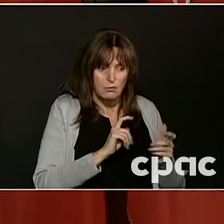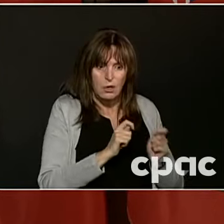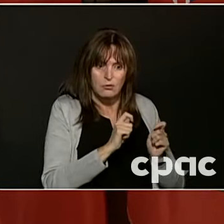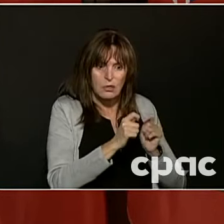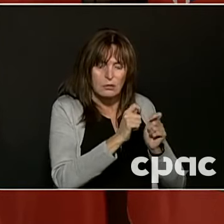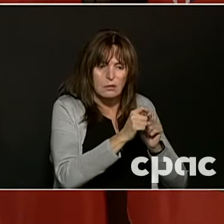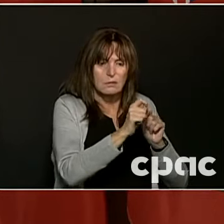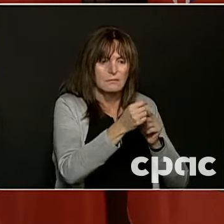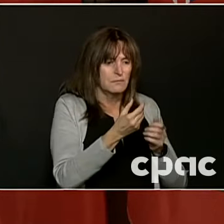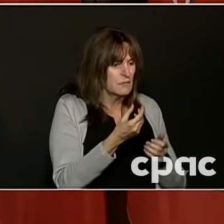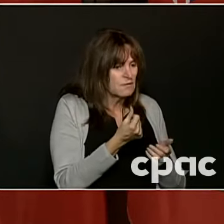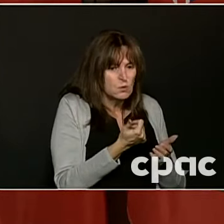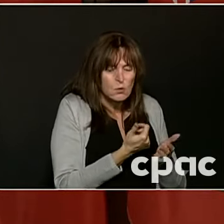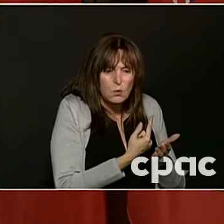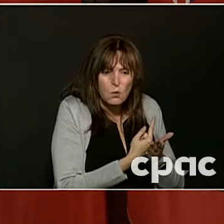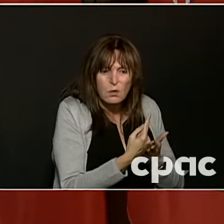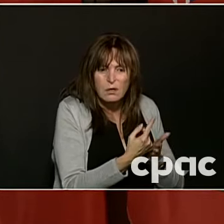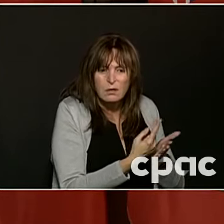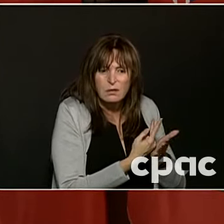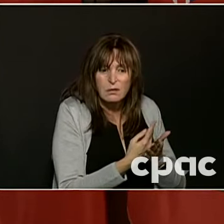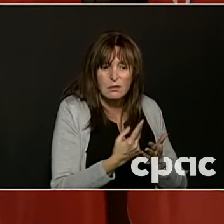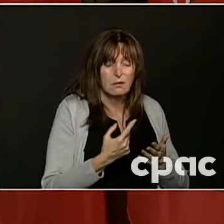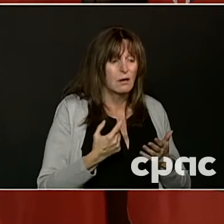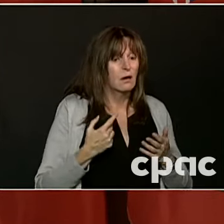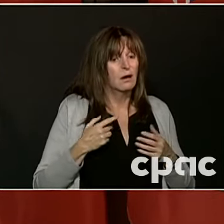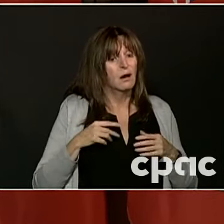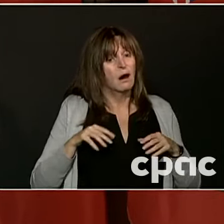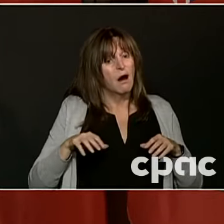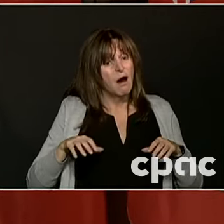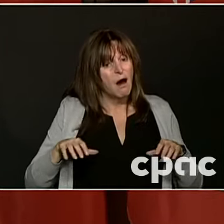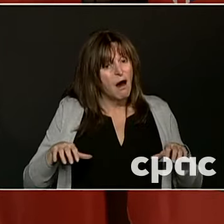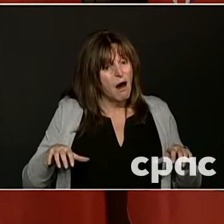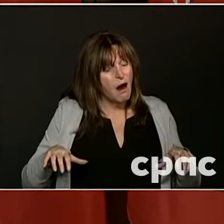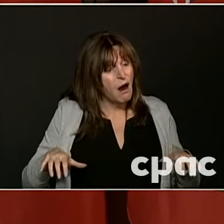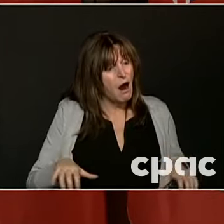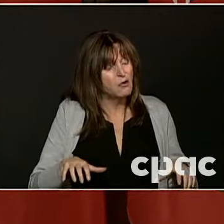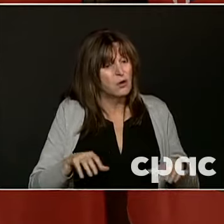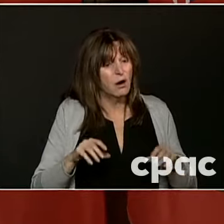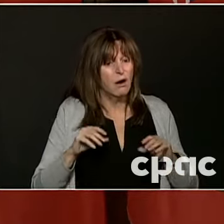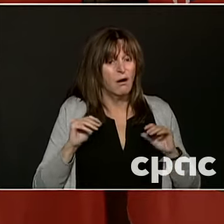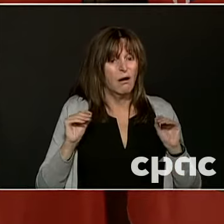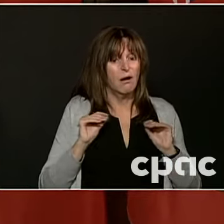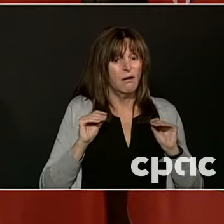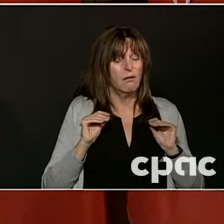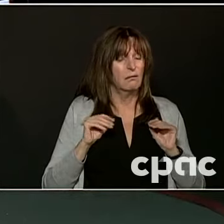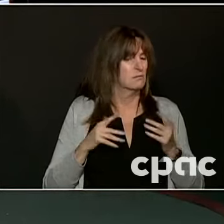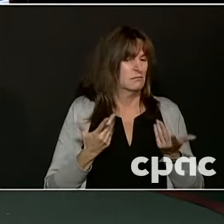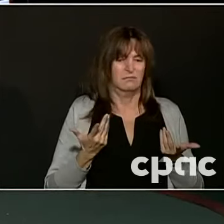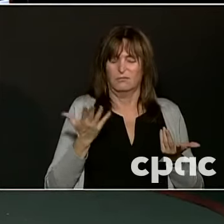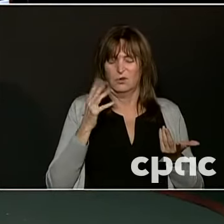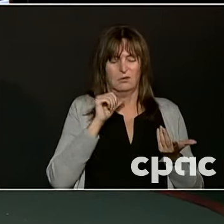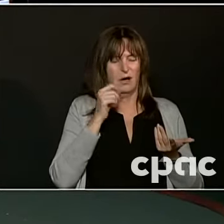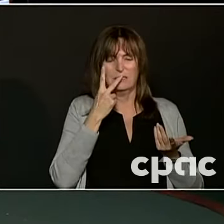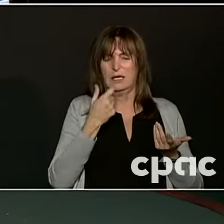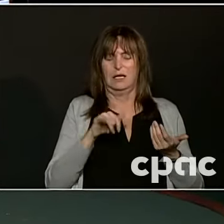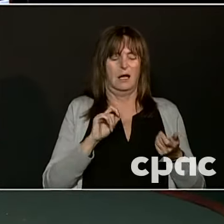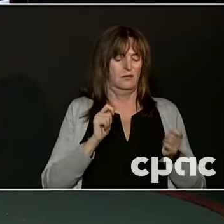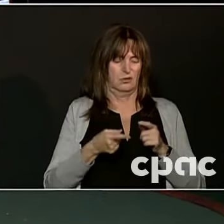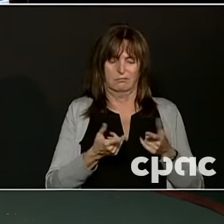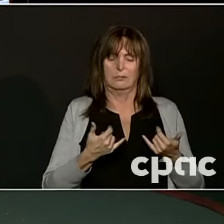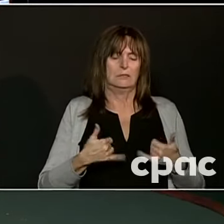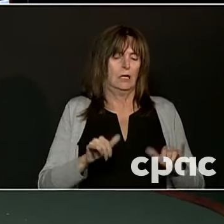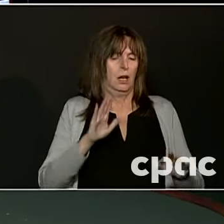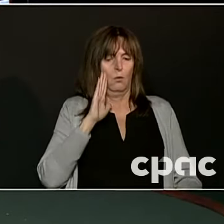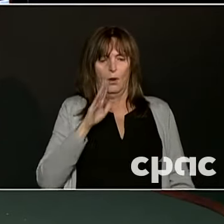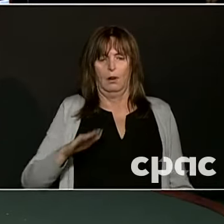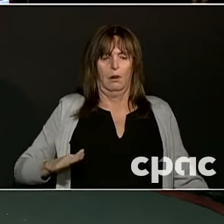change without action. Next question. Your next question comes from Matt